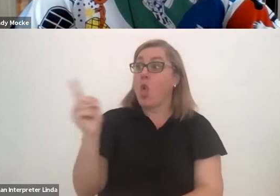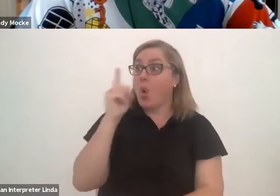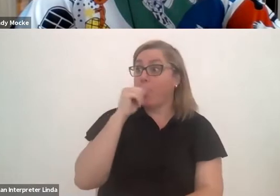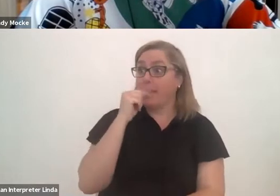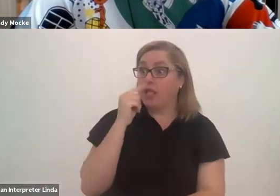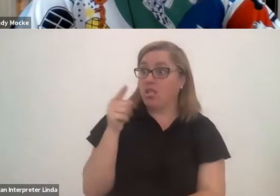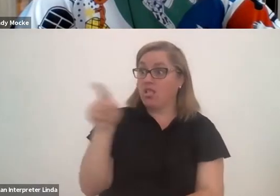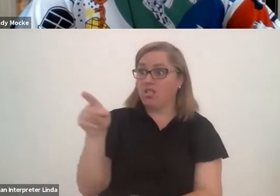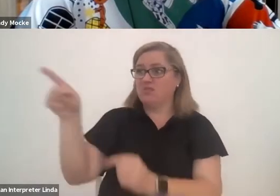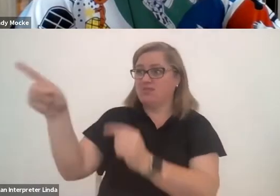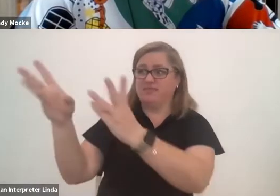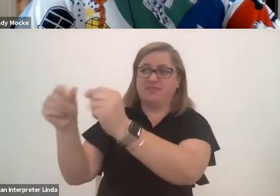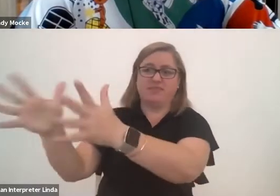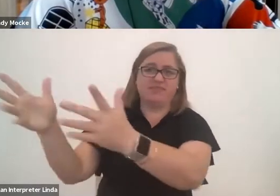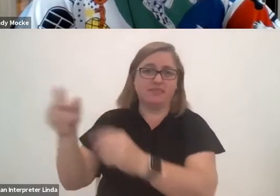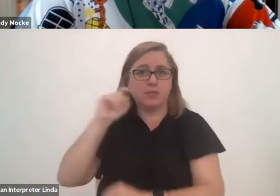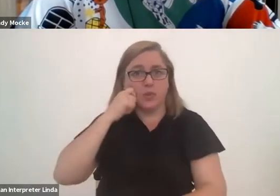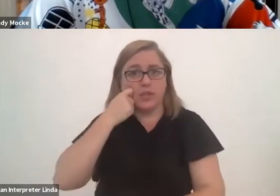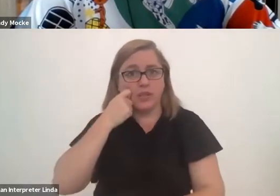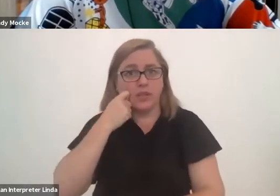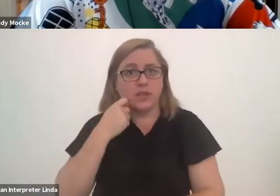them self-combust eventually,